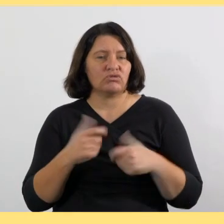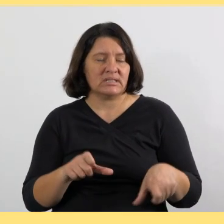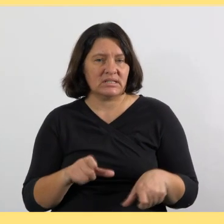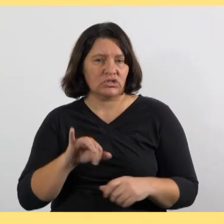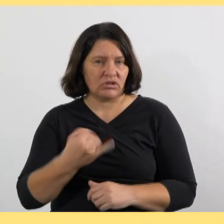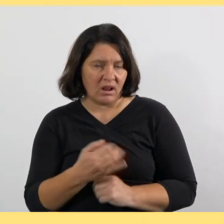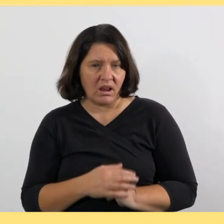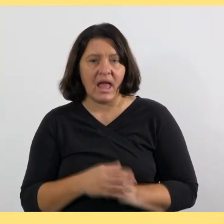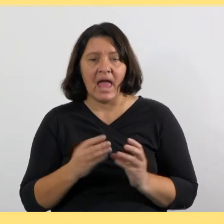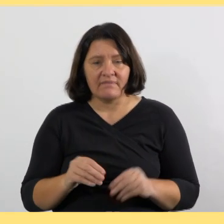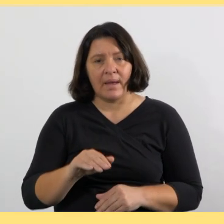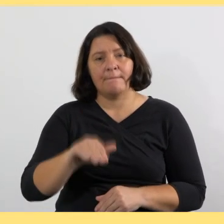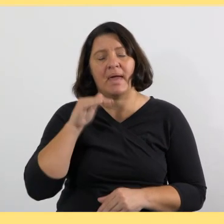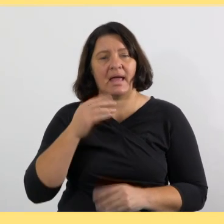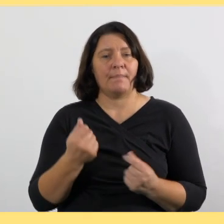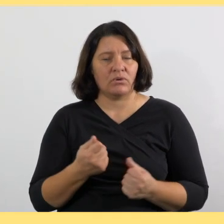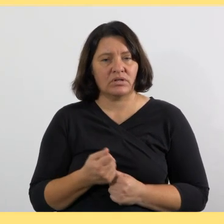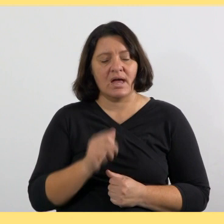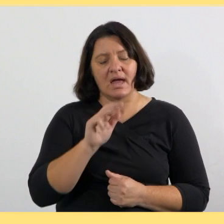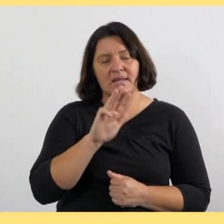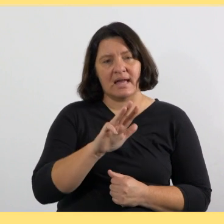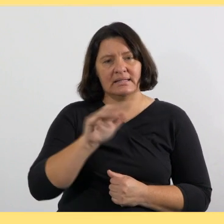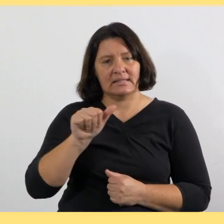receipts journal. We have the bank amount,